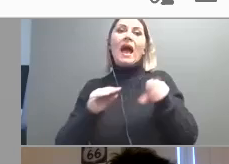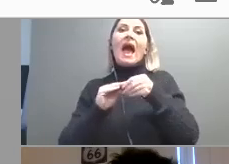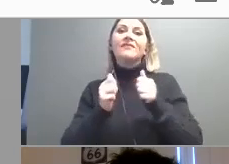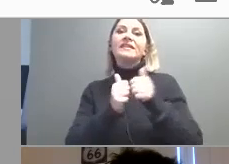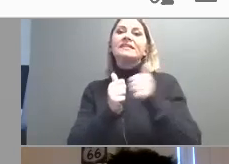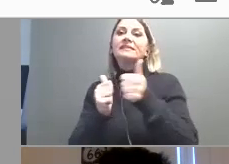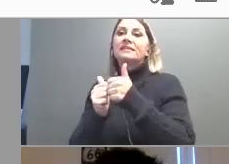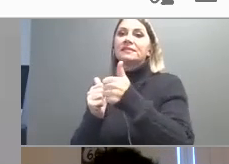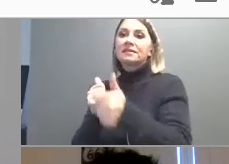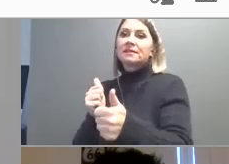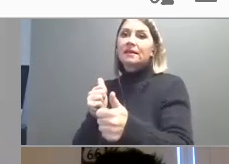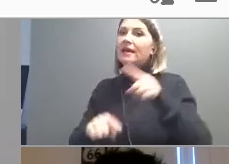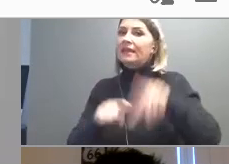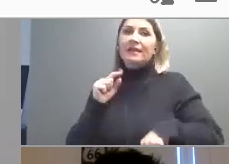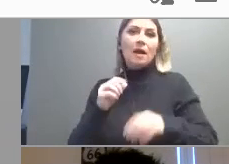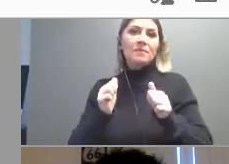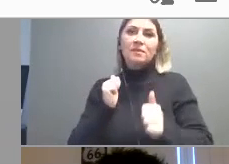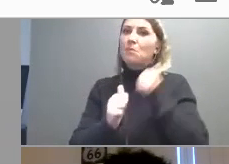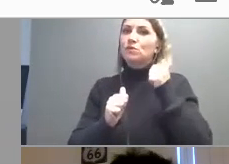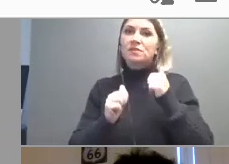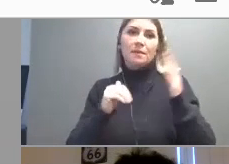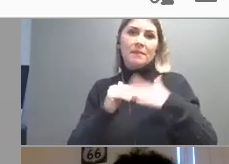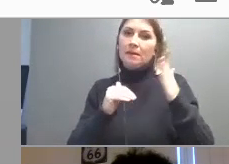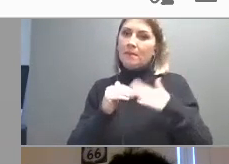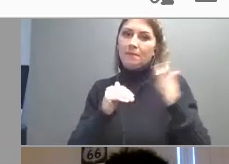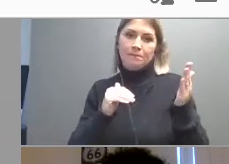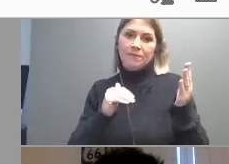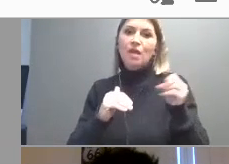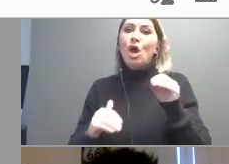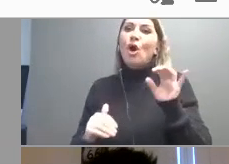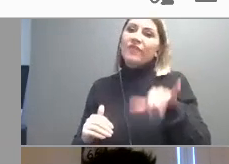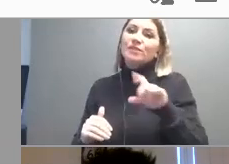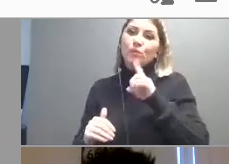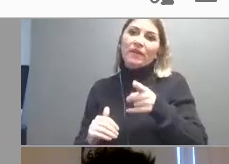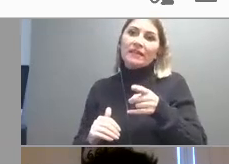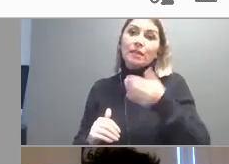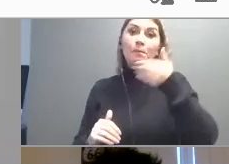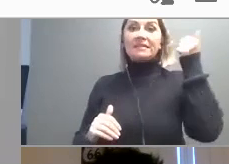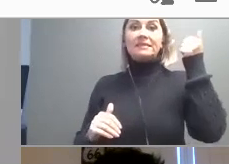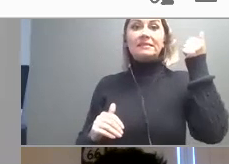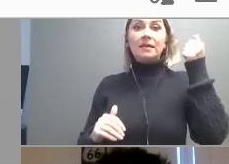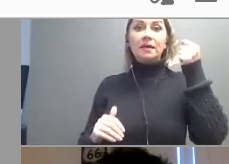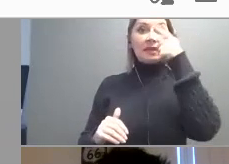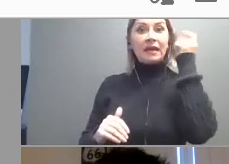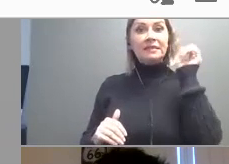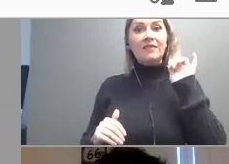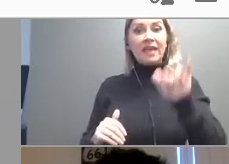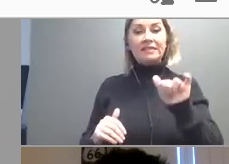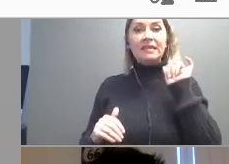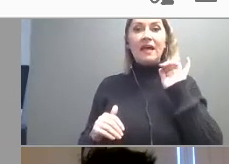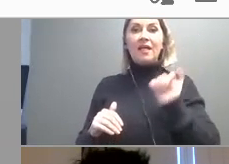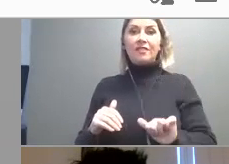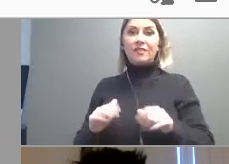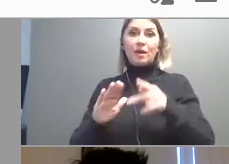then that cannot be the most minimum value. And so it is essentially the best because it is the underlying principle